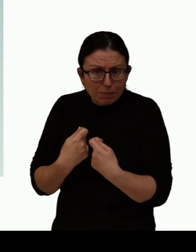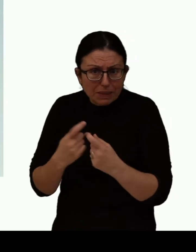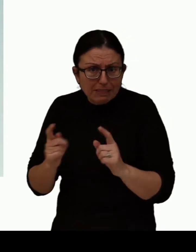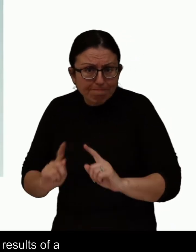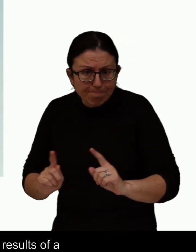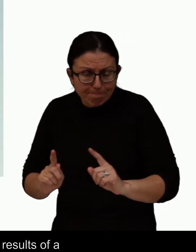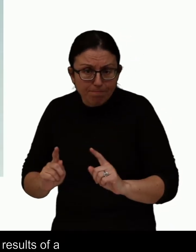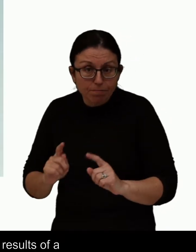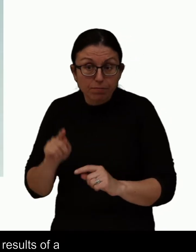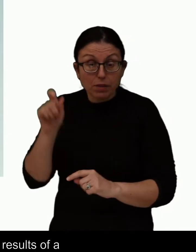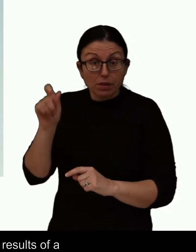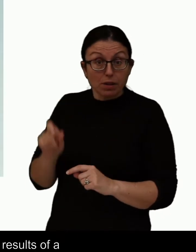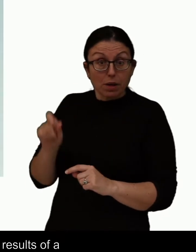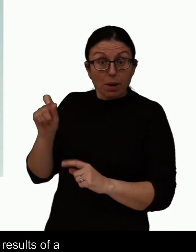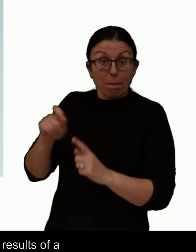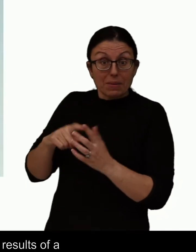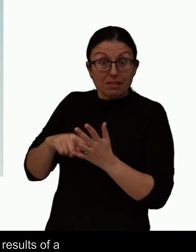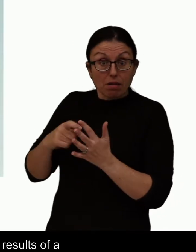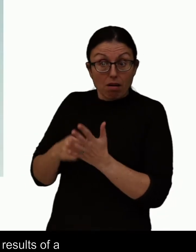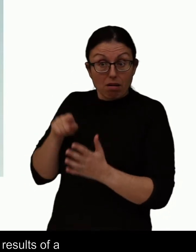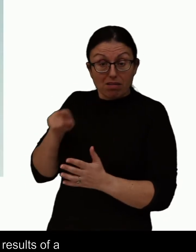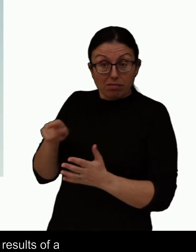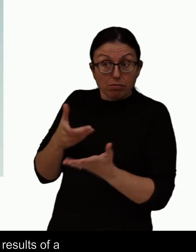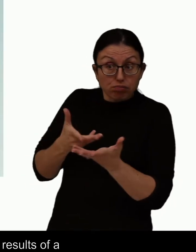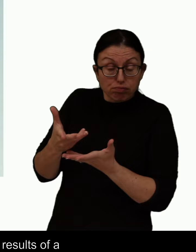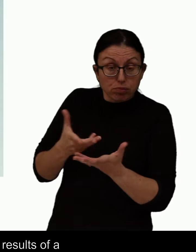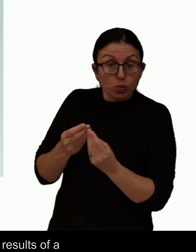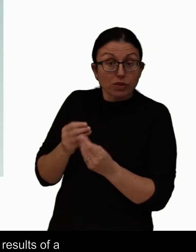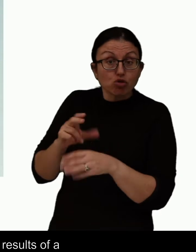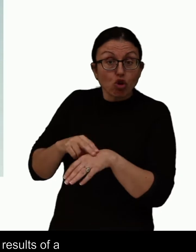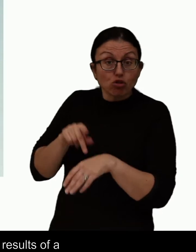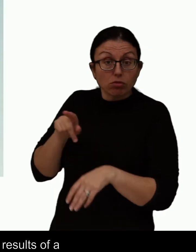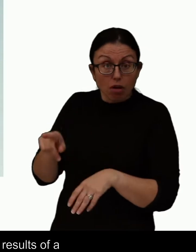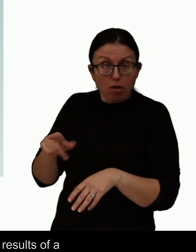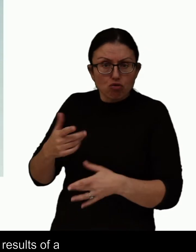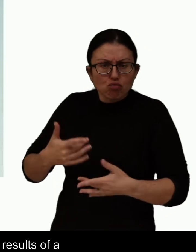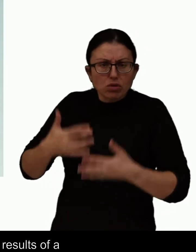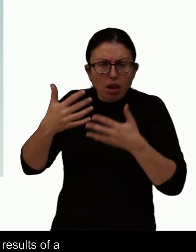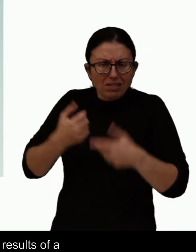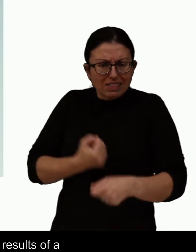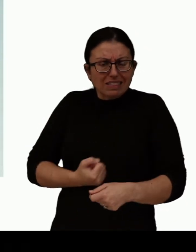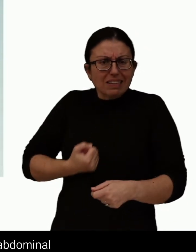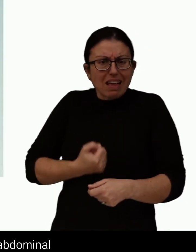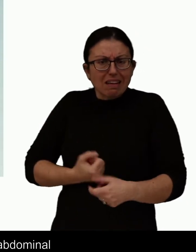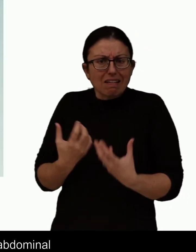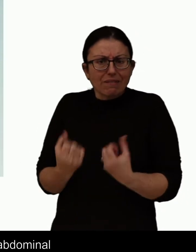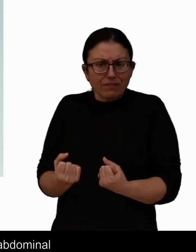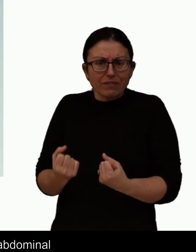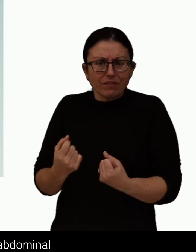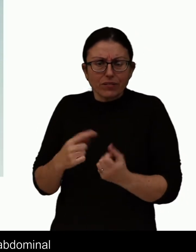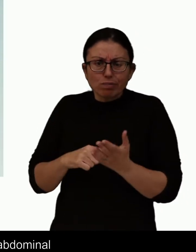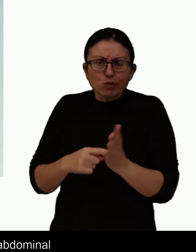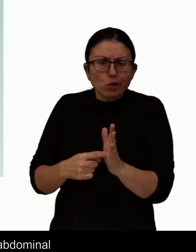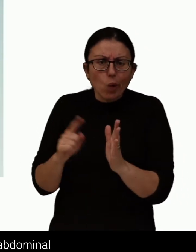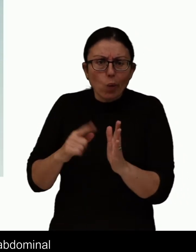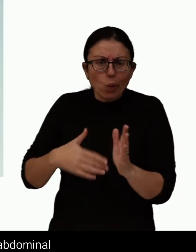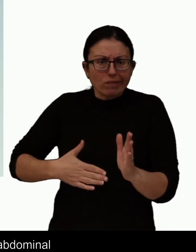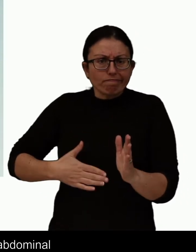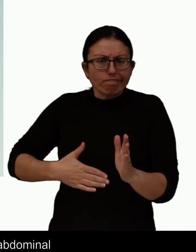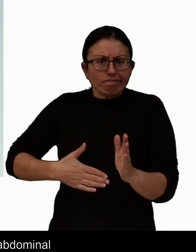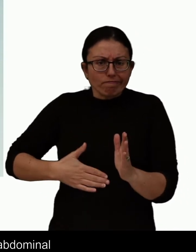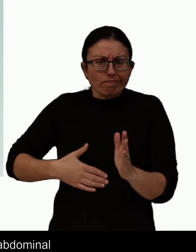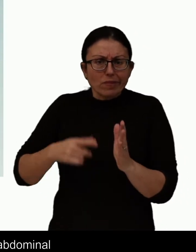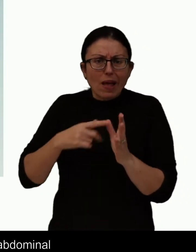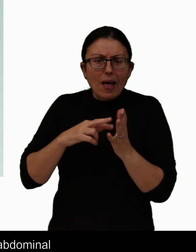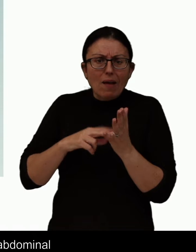Peter. Peter's speaking to his GP about the results of a scan he's had as part of a national screening programme. Hi Peter, your scan shows an